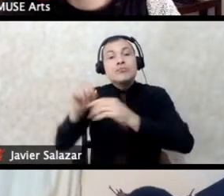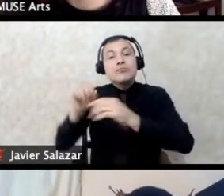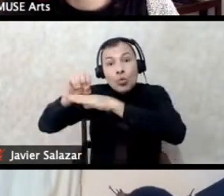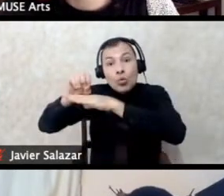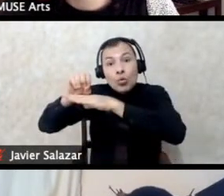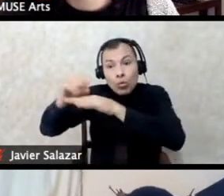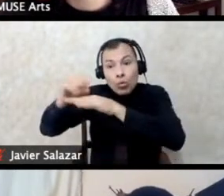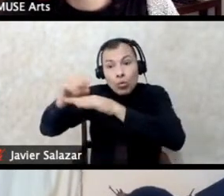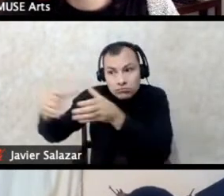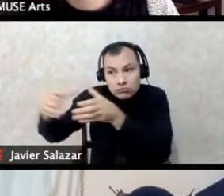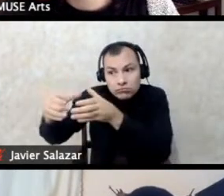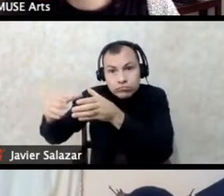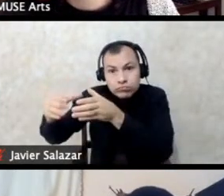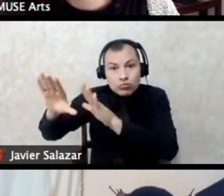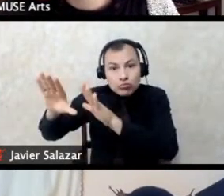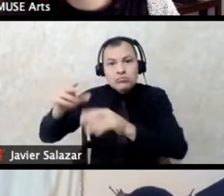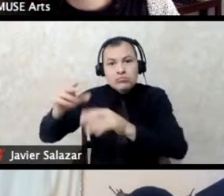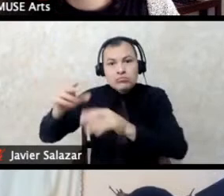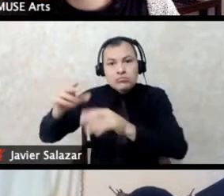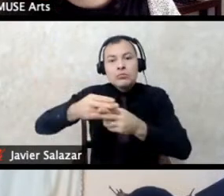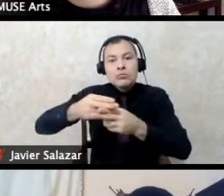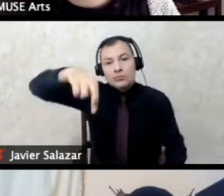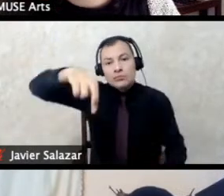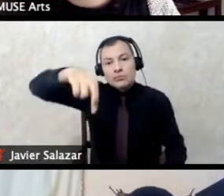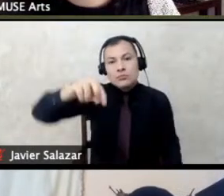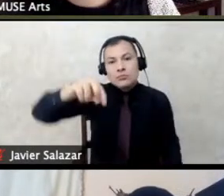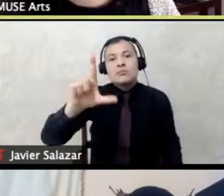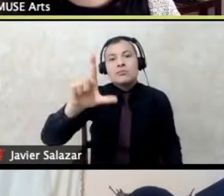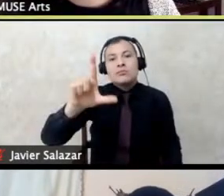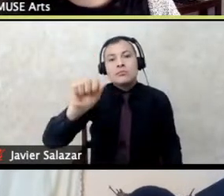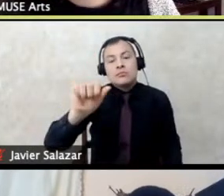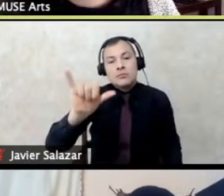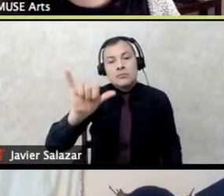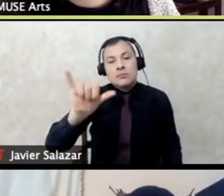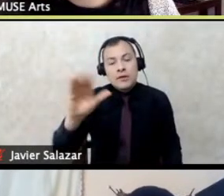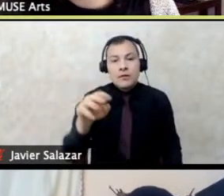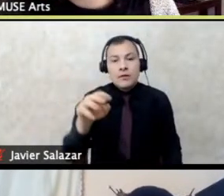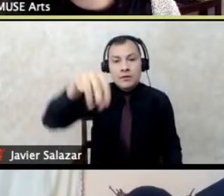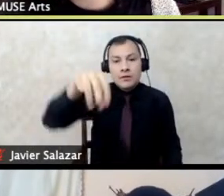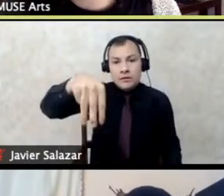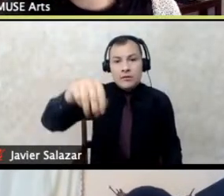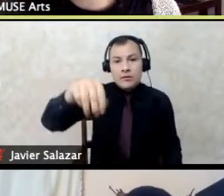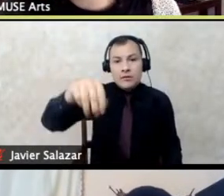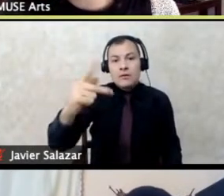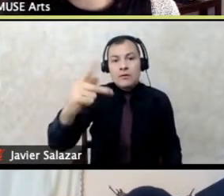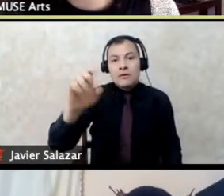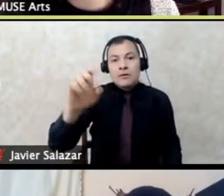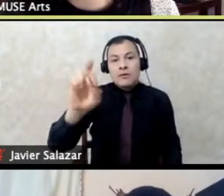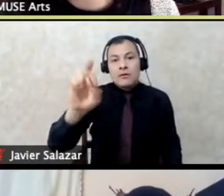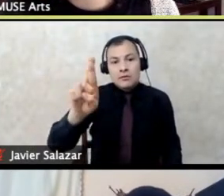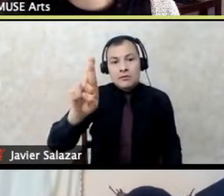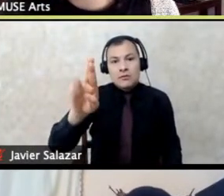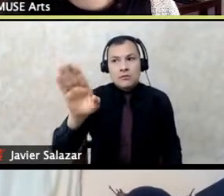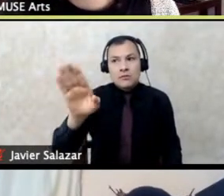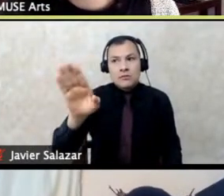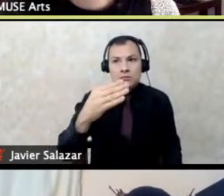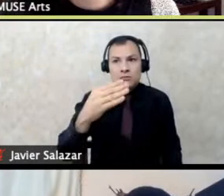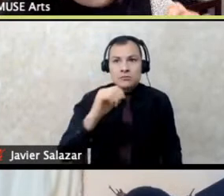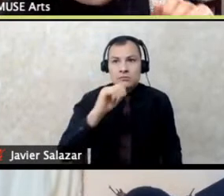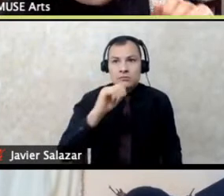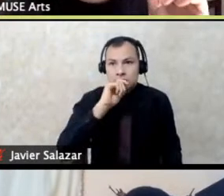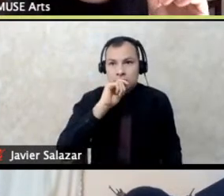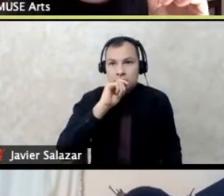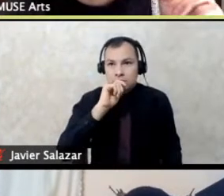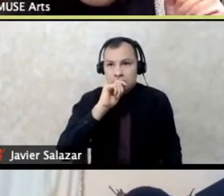Playmakers Theater. Y él es, and he's the founder of a theater organization